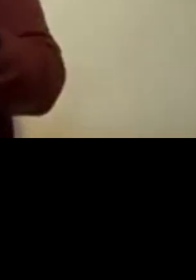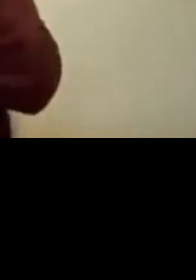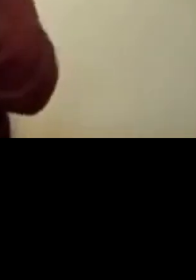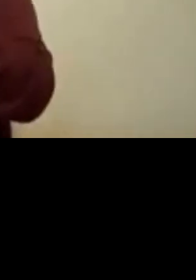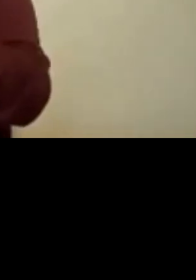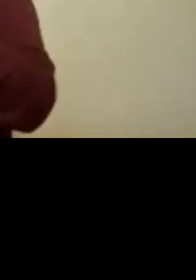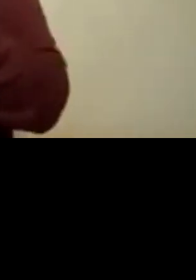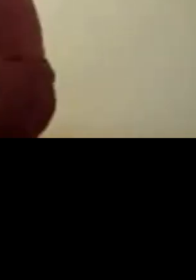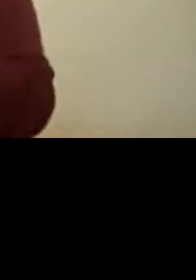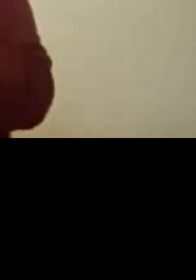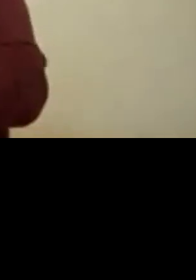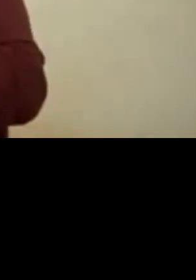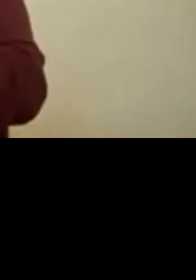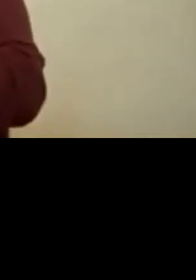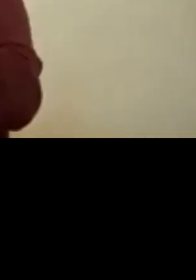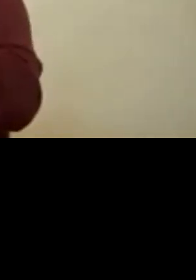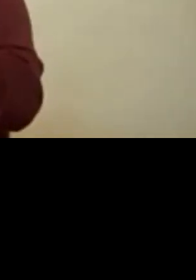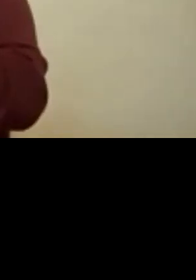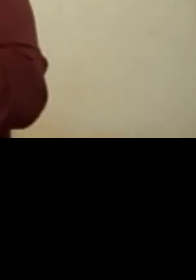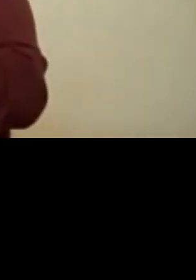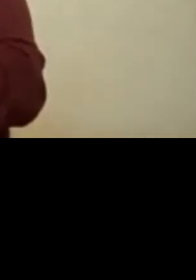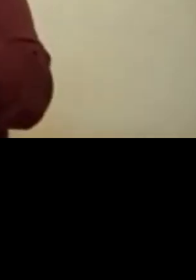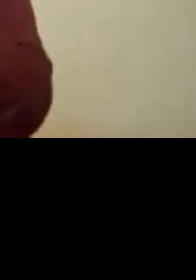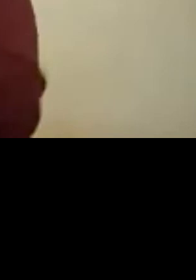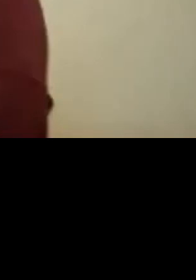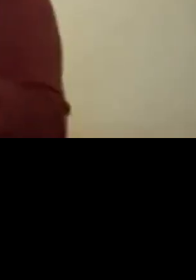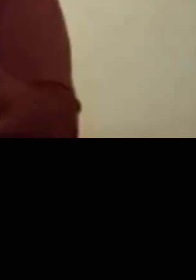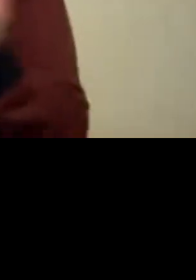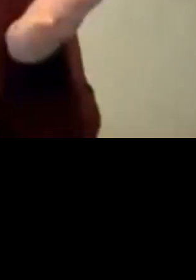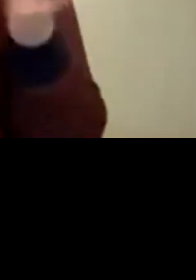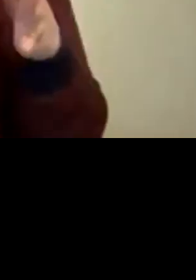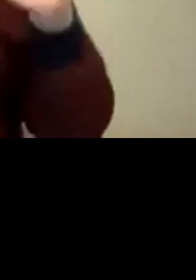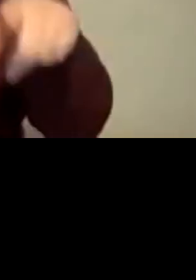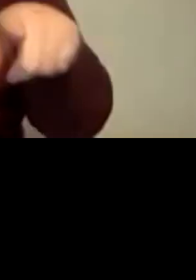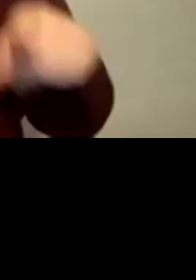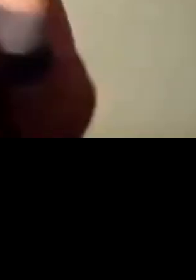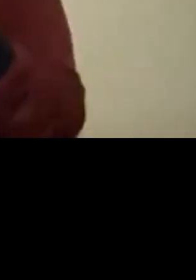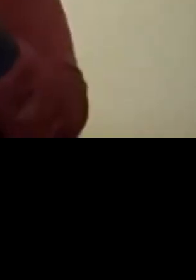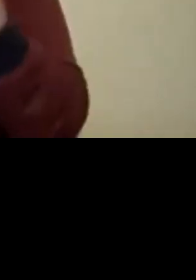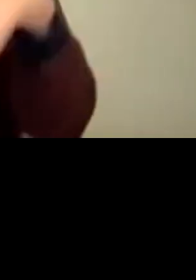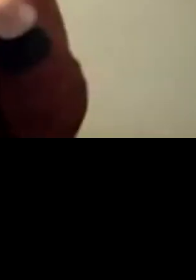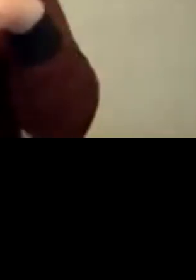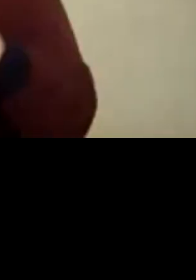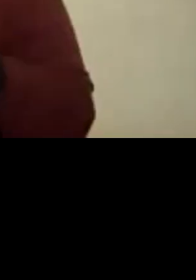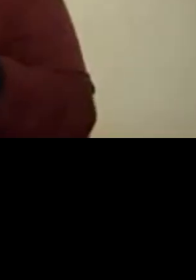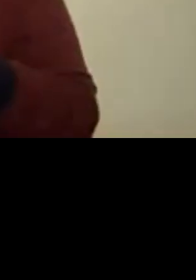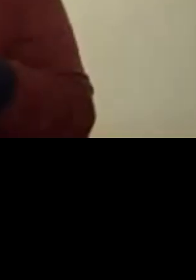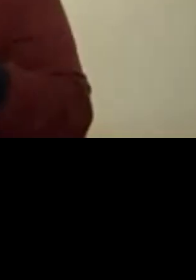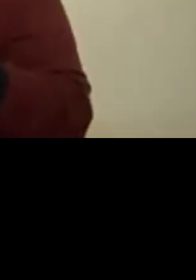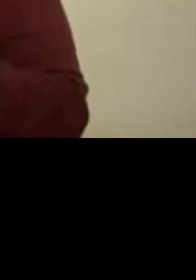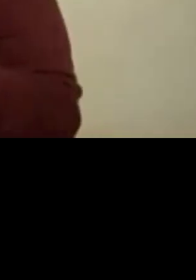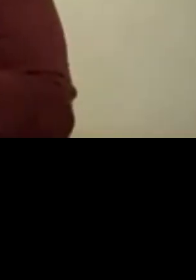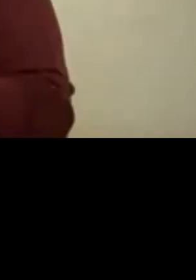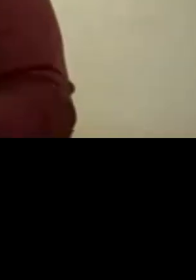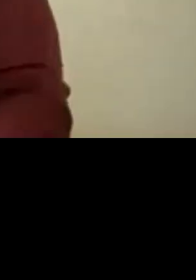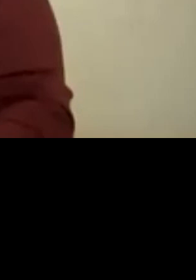potential way to do that can kind of supplement something that beyond just a standard CBT for substance use disorders.